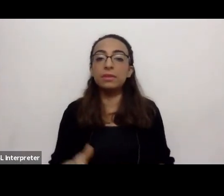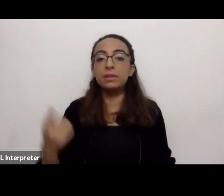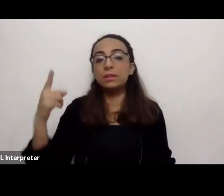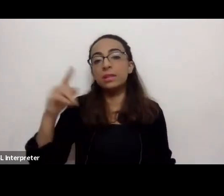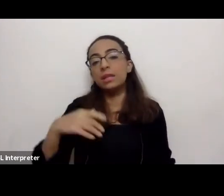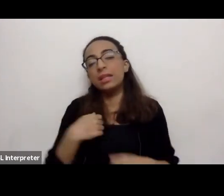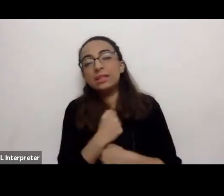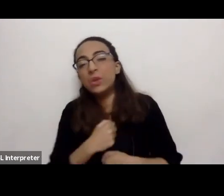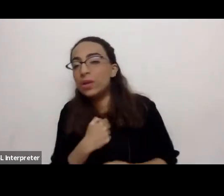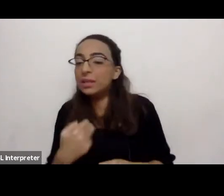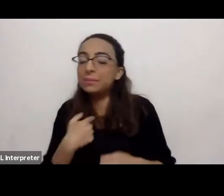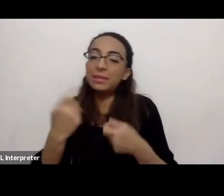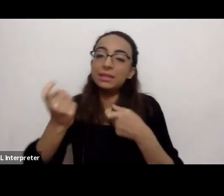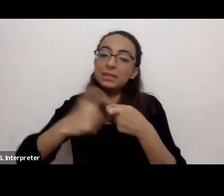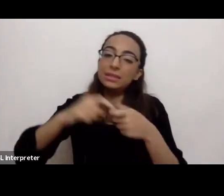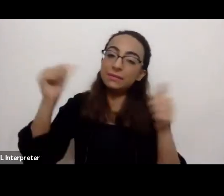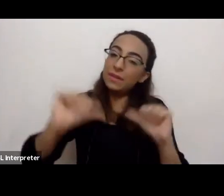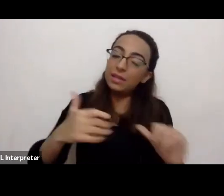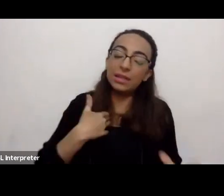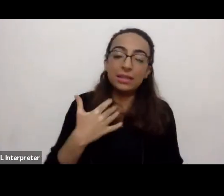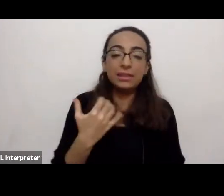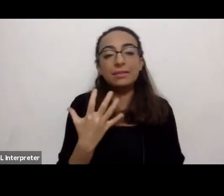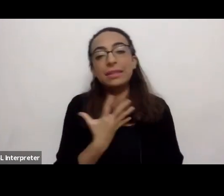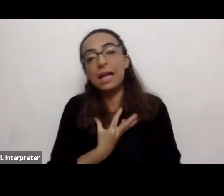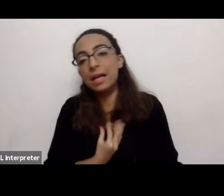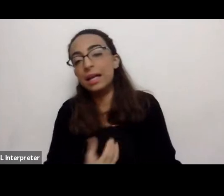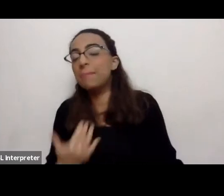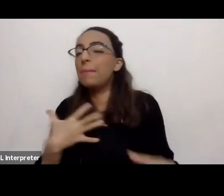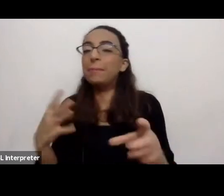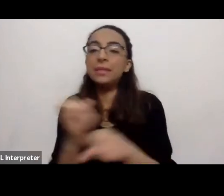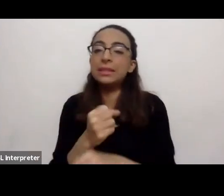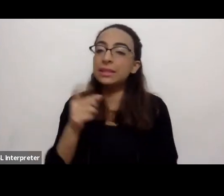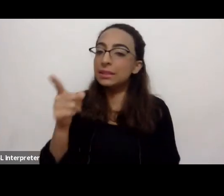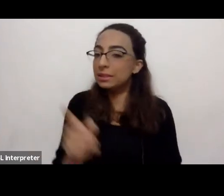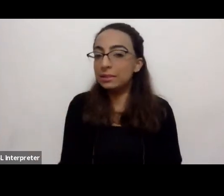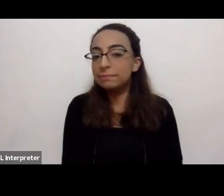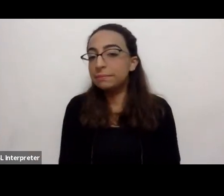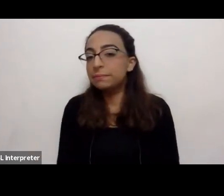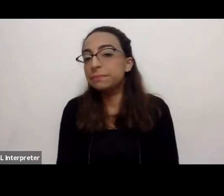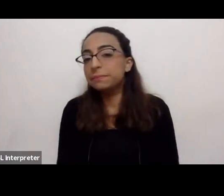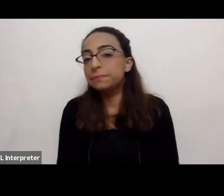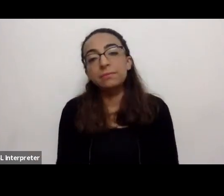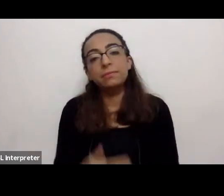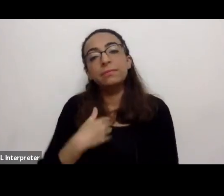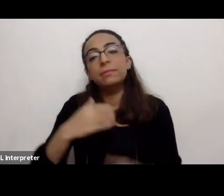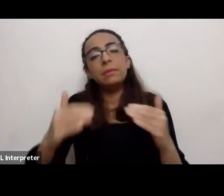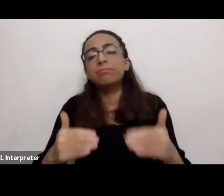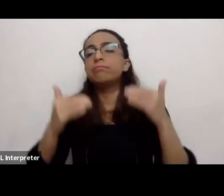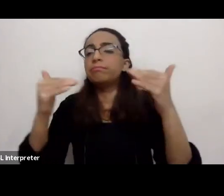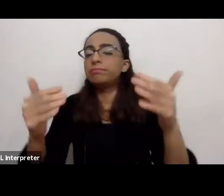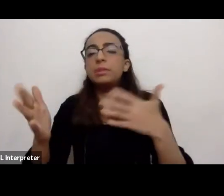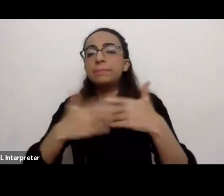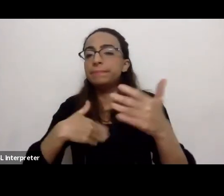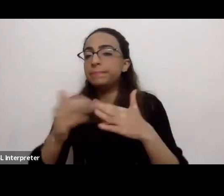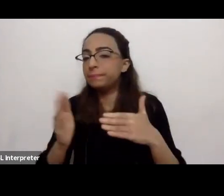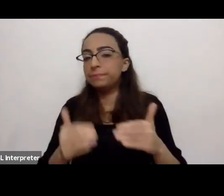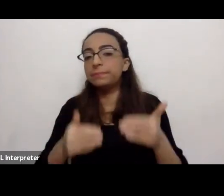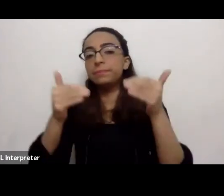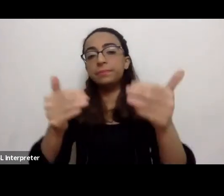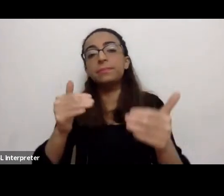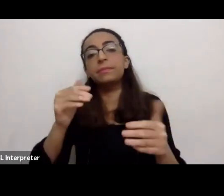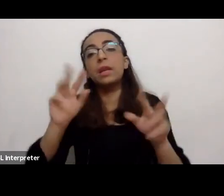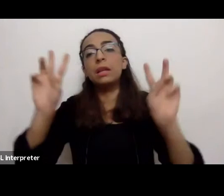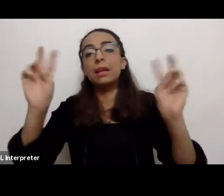expressed deep regret over his absence. We shall certainly miss him this evening. So we move on to